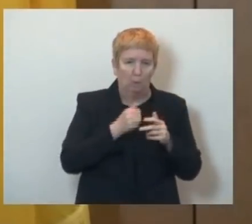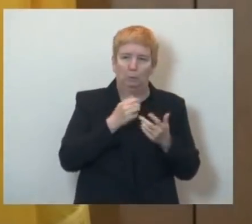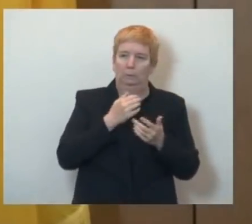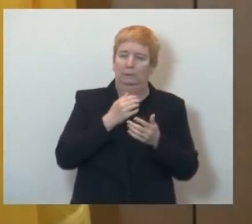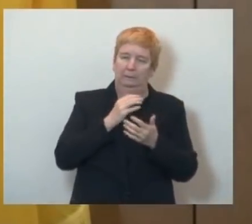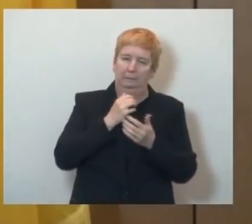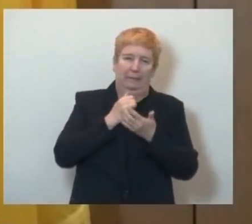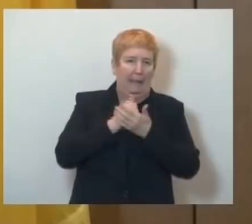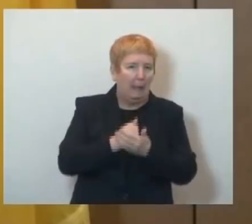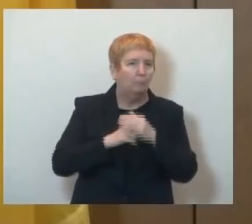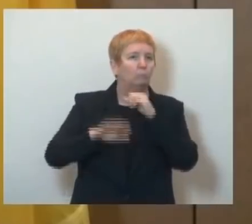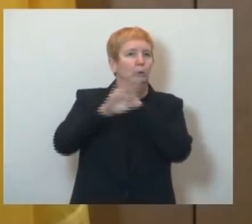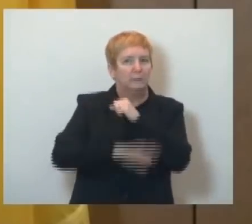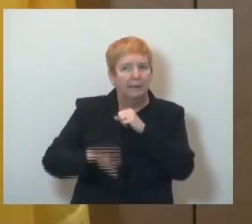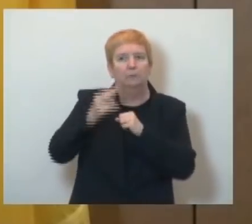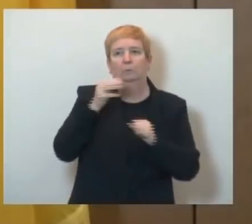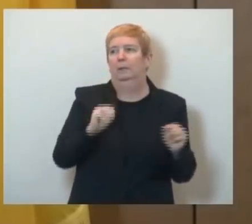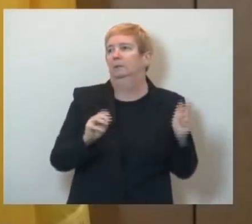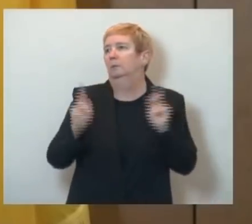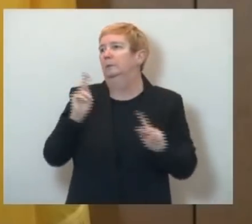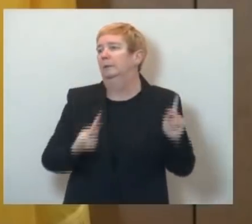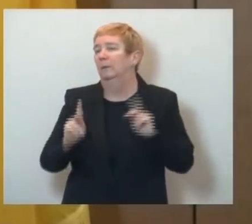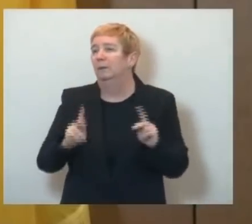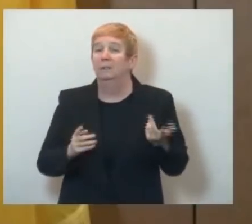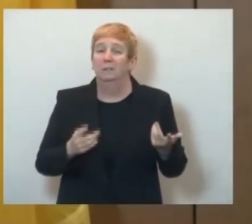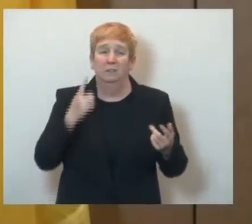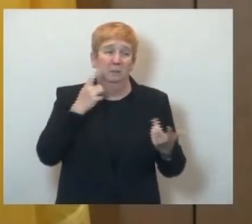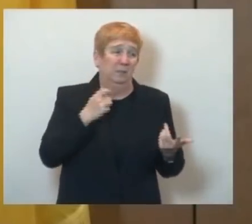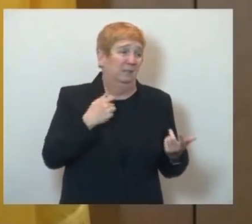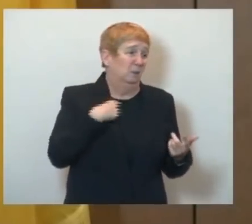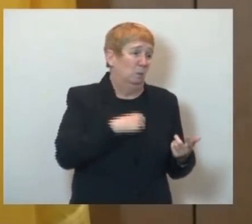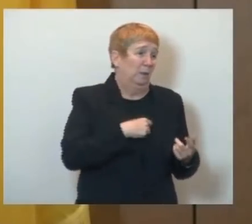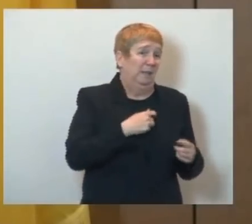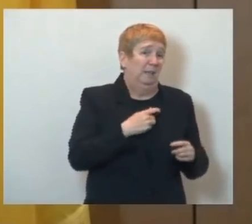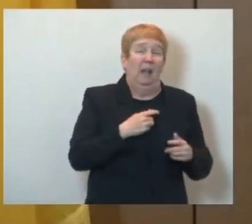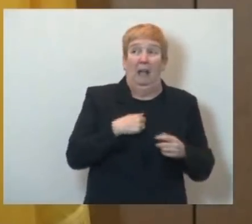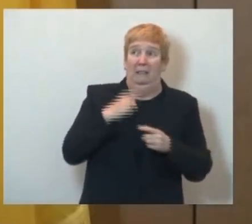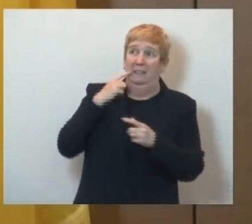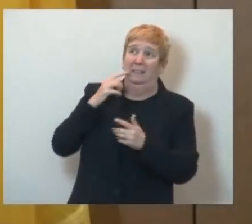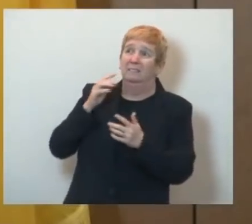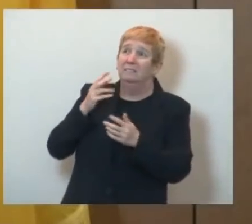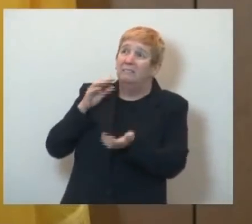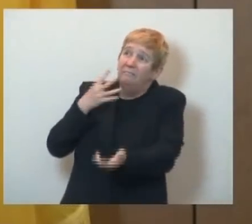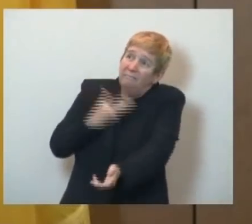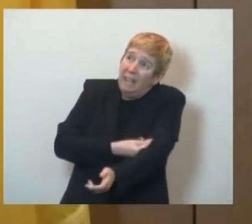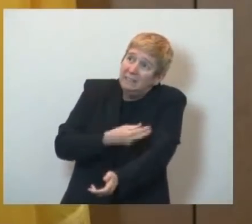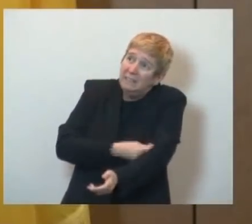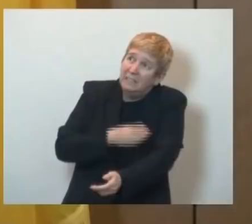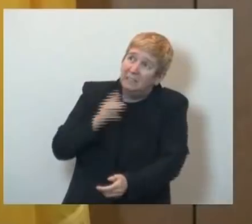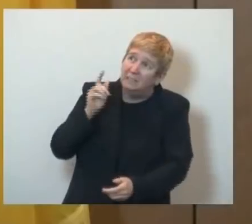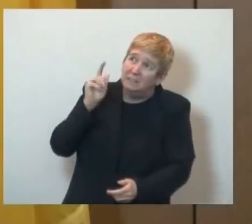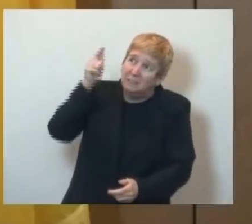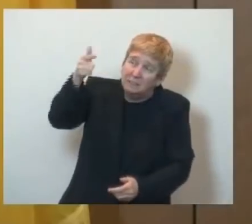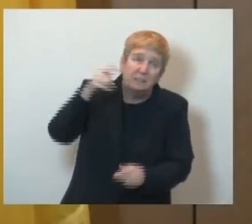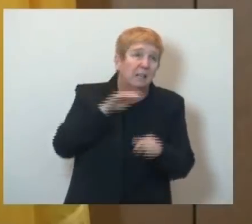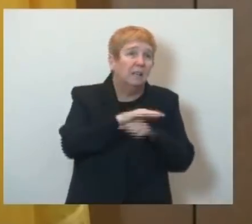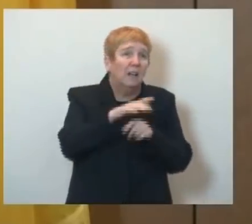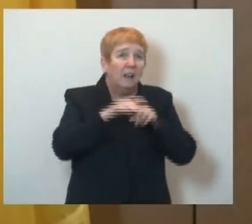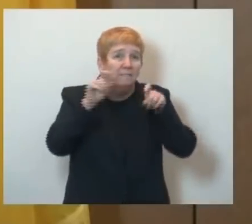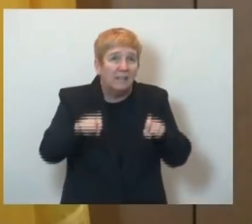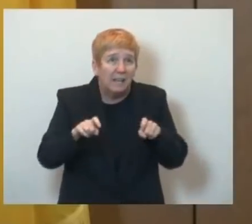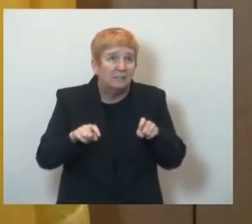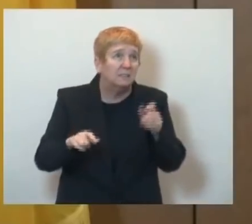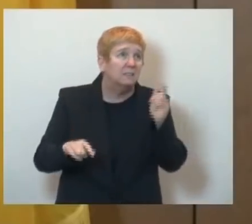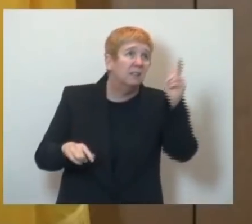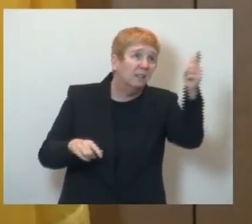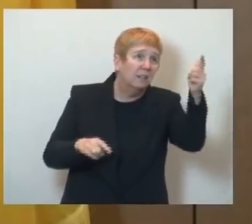going to get access before there's a vaccine, I don't think, to have enough tests to get to my